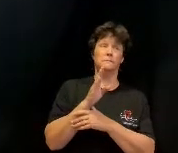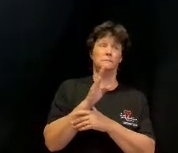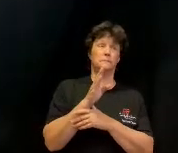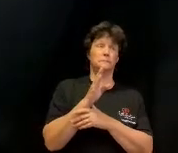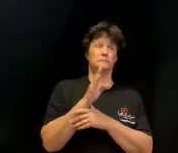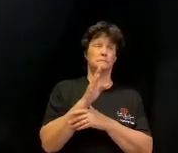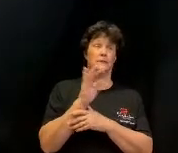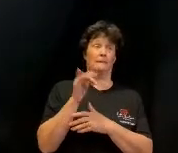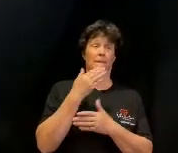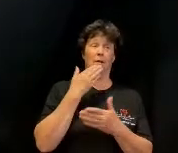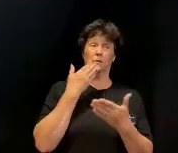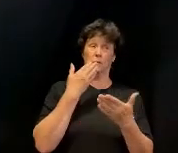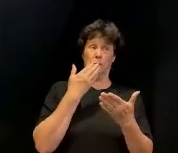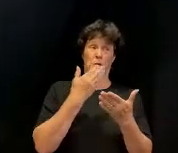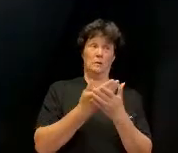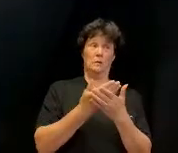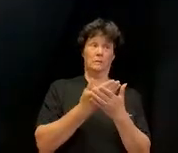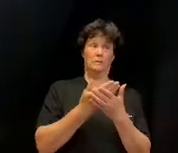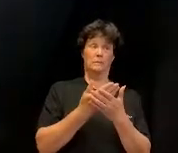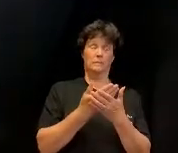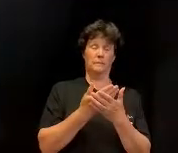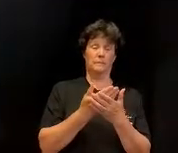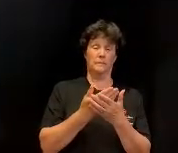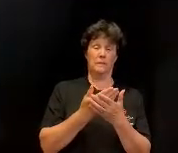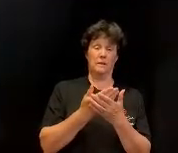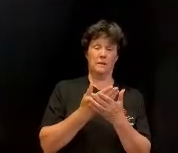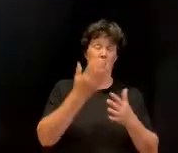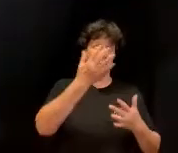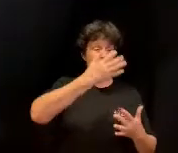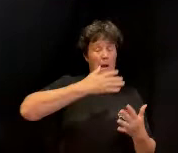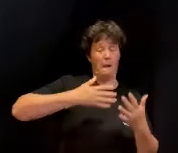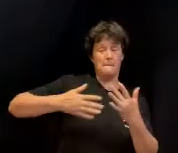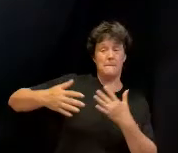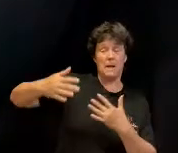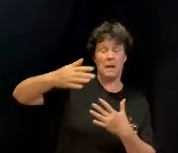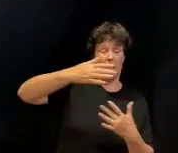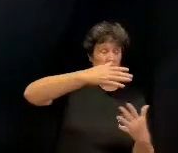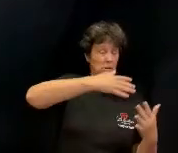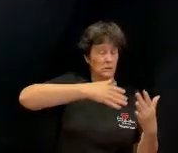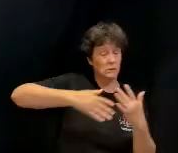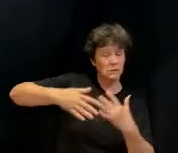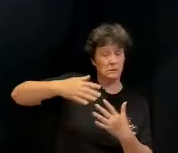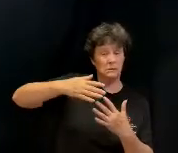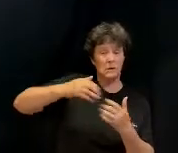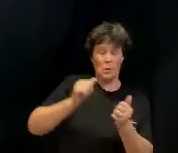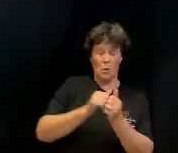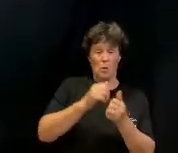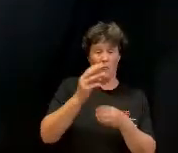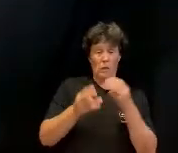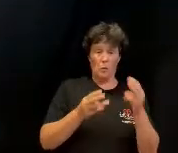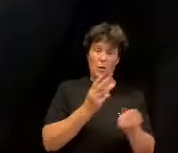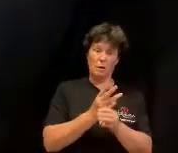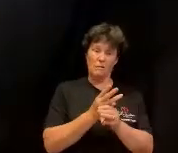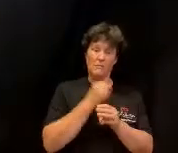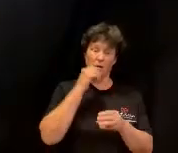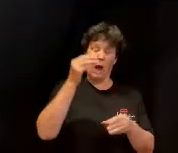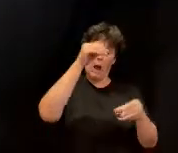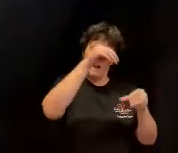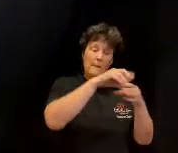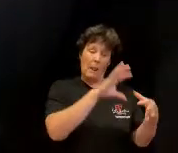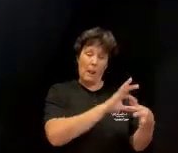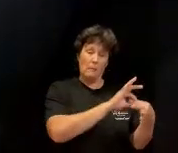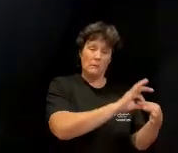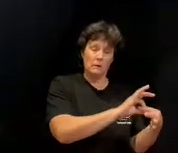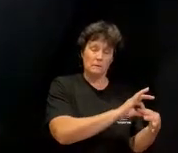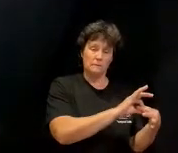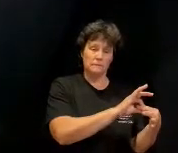That's good, isn't it? As we mix, right, wheat, tares, in the world, not of it. Let me give you